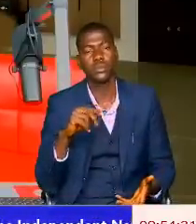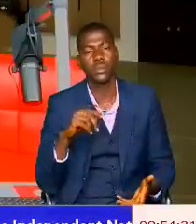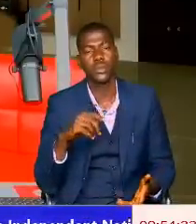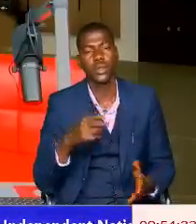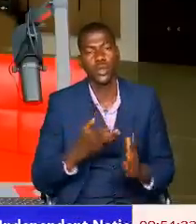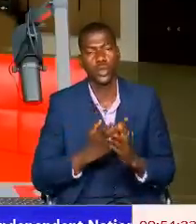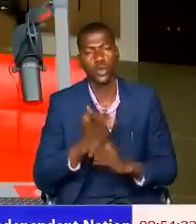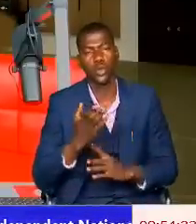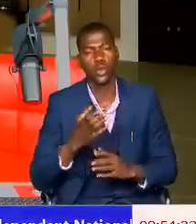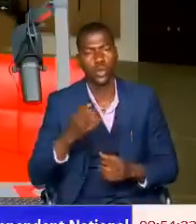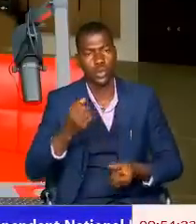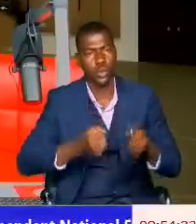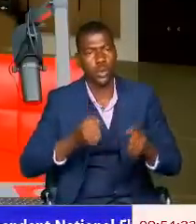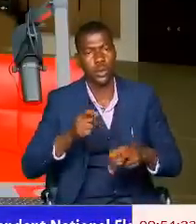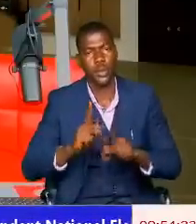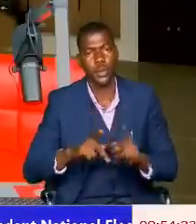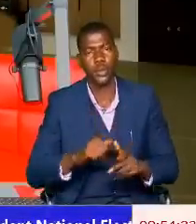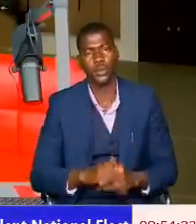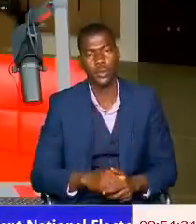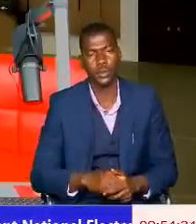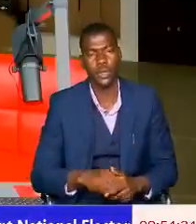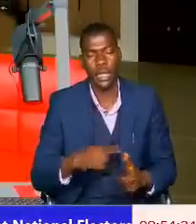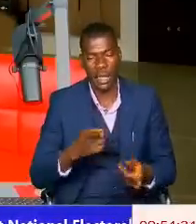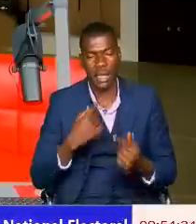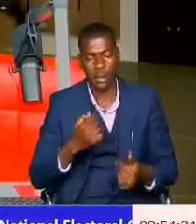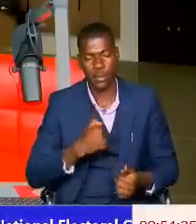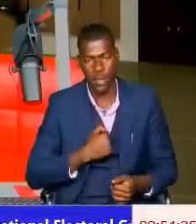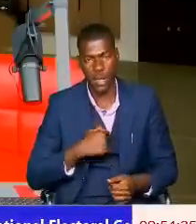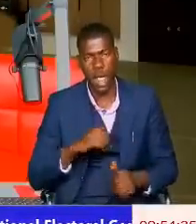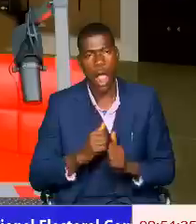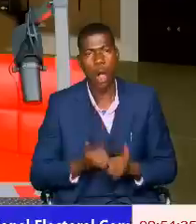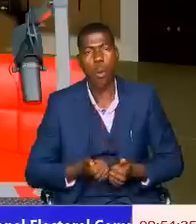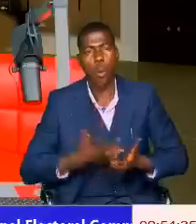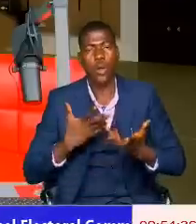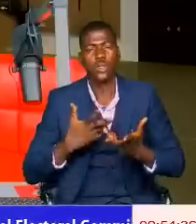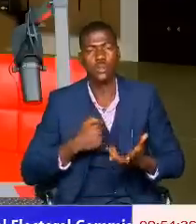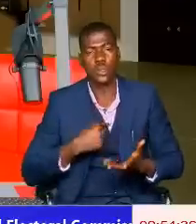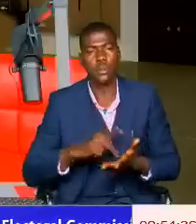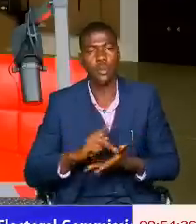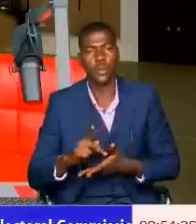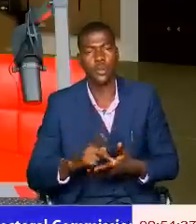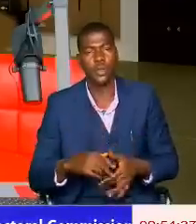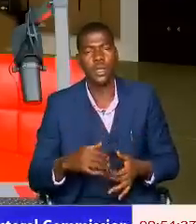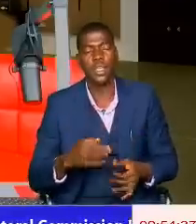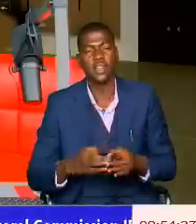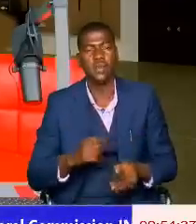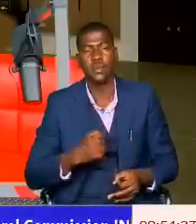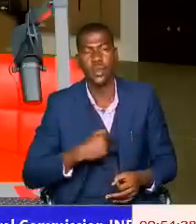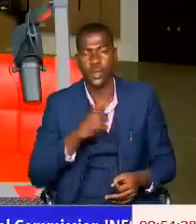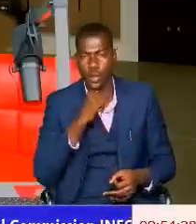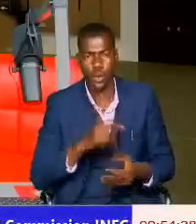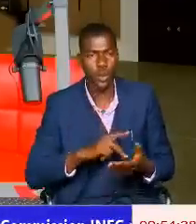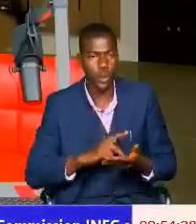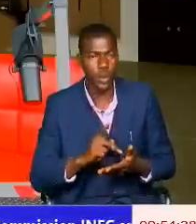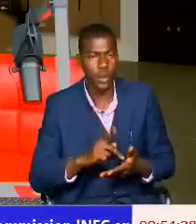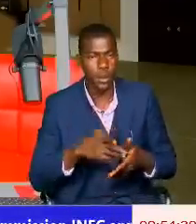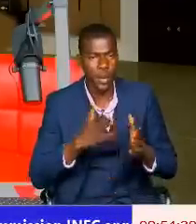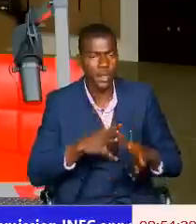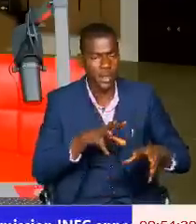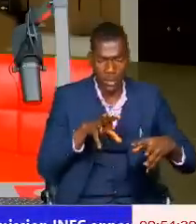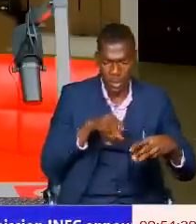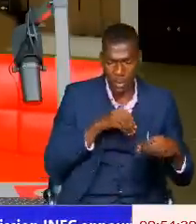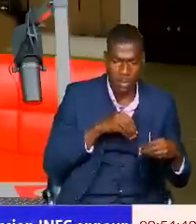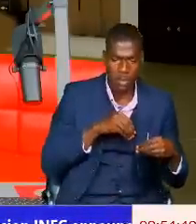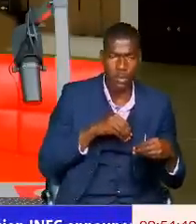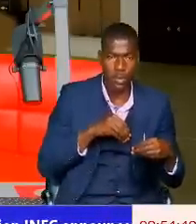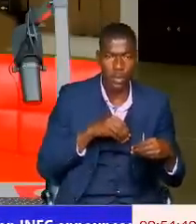they go tell me how much I go pay. Now, if I no pay that money, the person where they receive, as soon as he go pay that